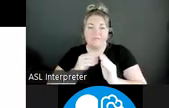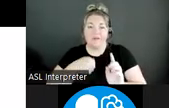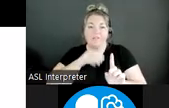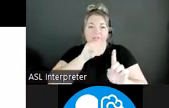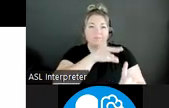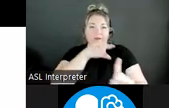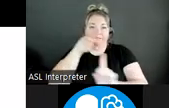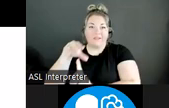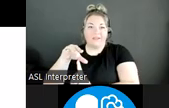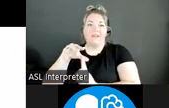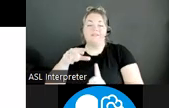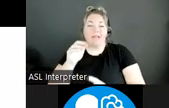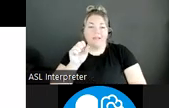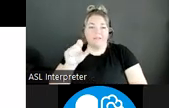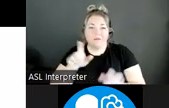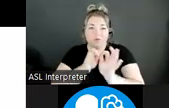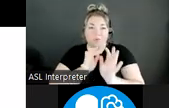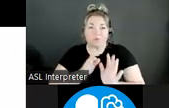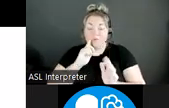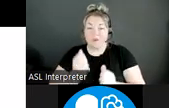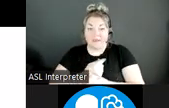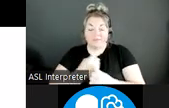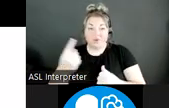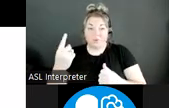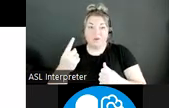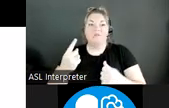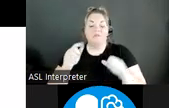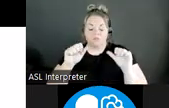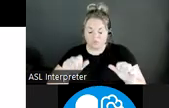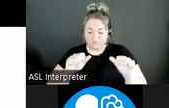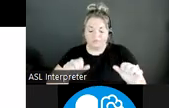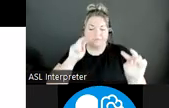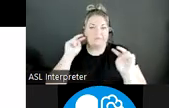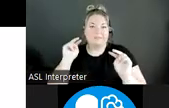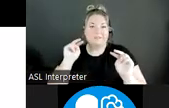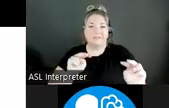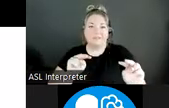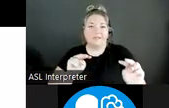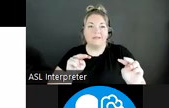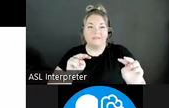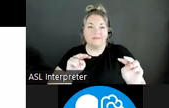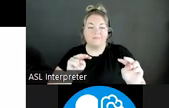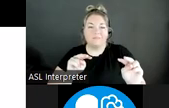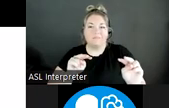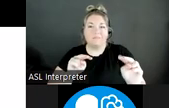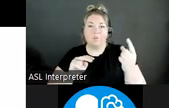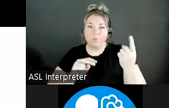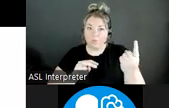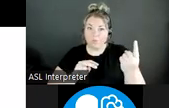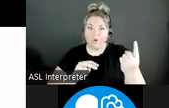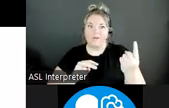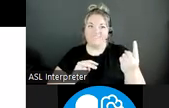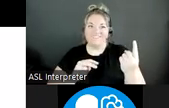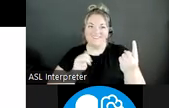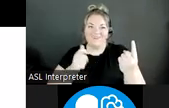spotlighted our ASL interpreters for everyone. So you should be able to see one of them at all